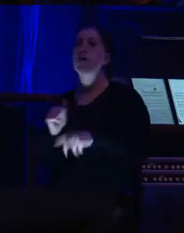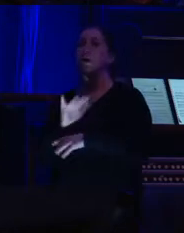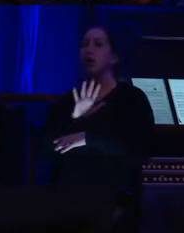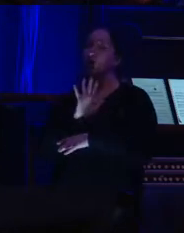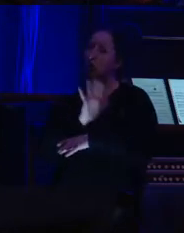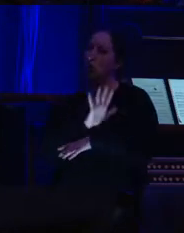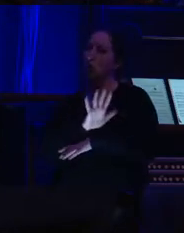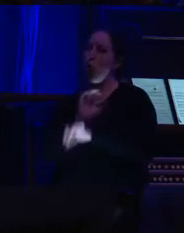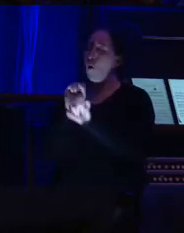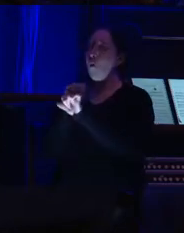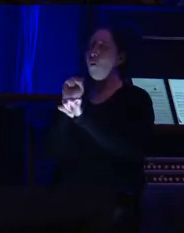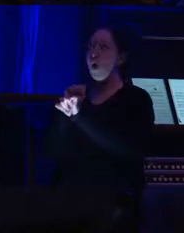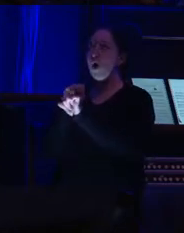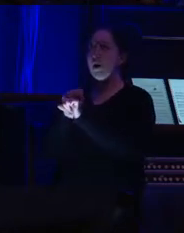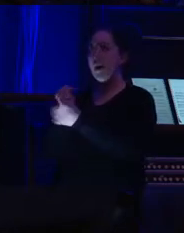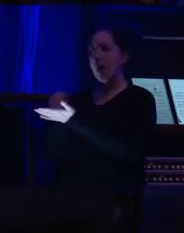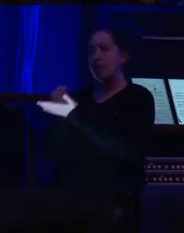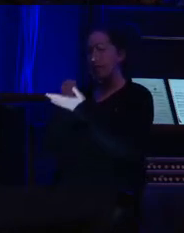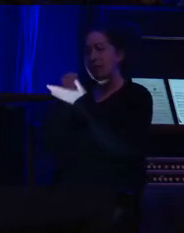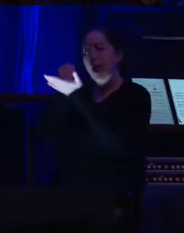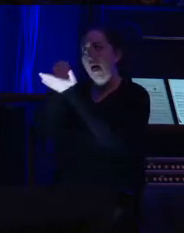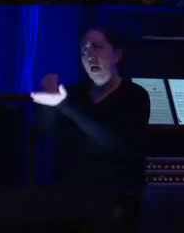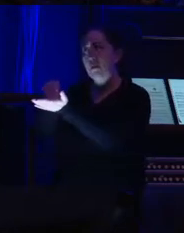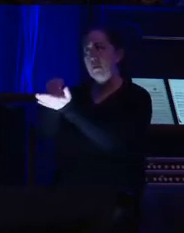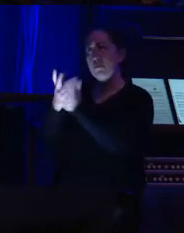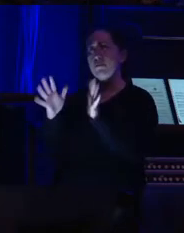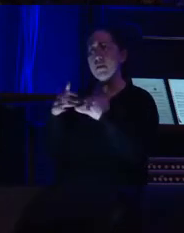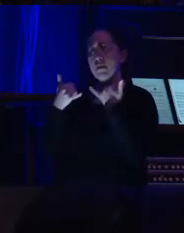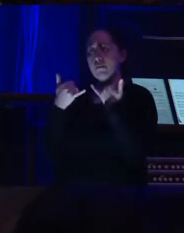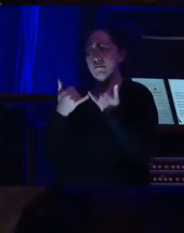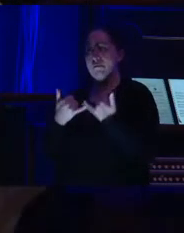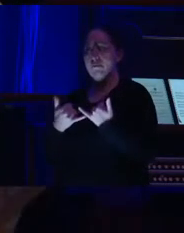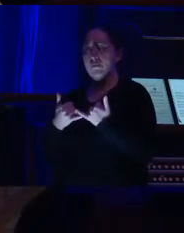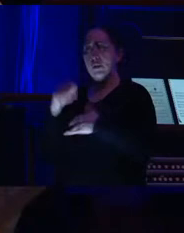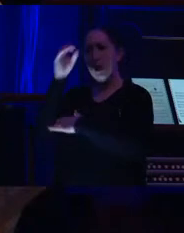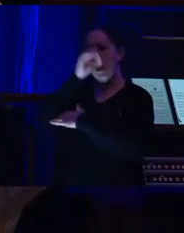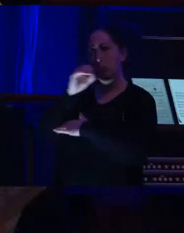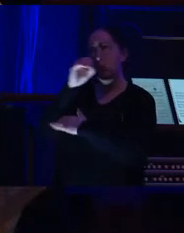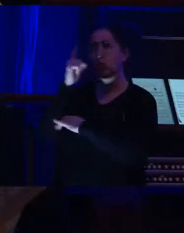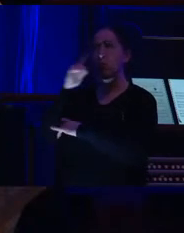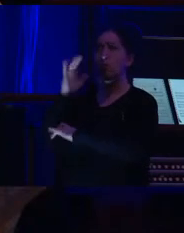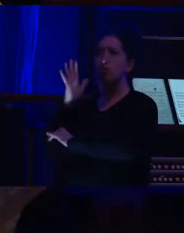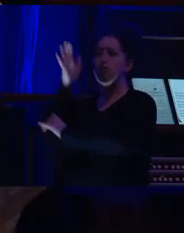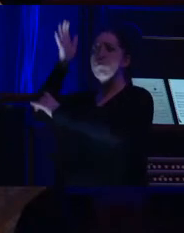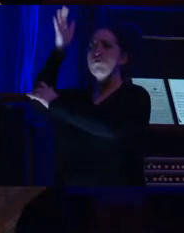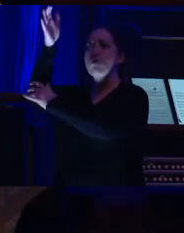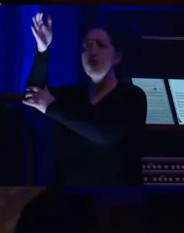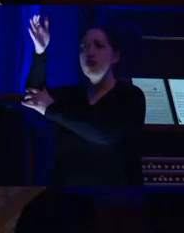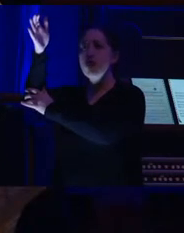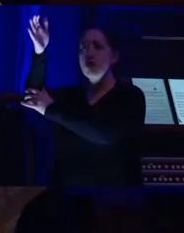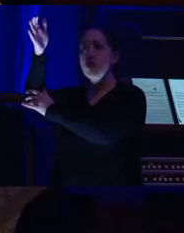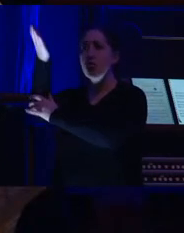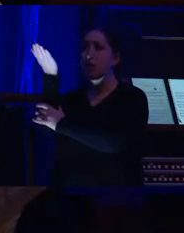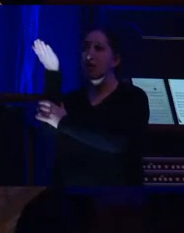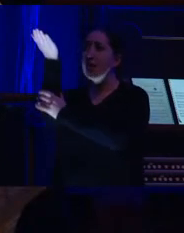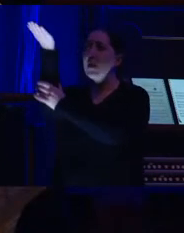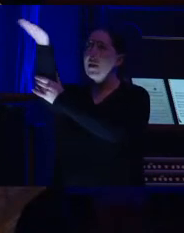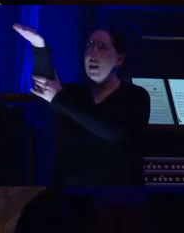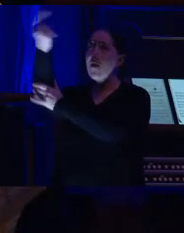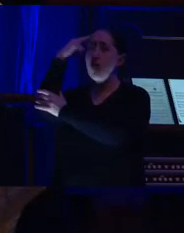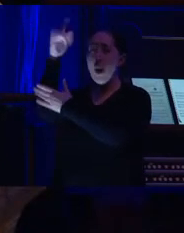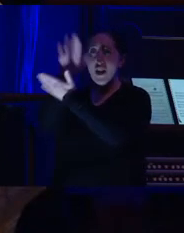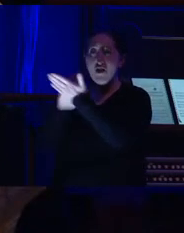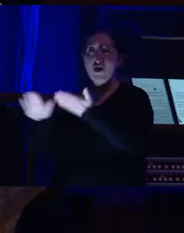is the work of helping lead beyond the present discontents to a future which it is ultimately the goal of